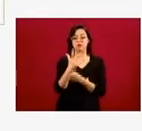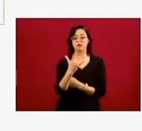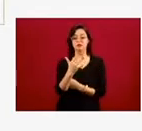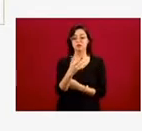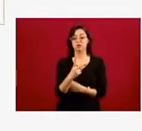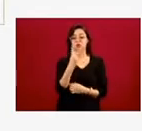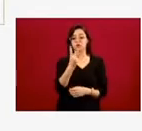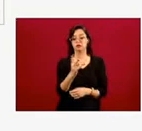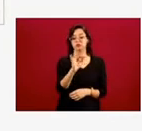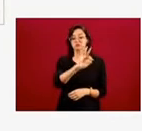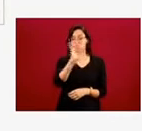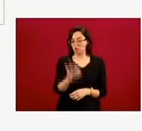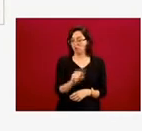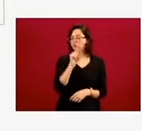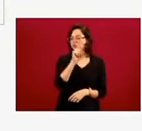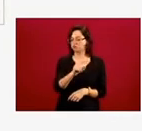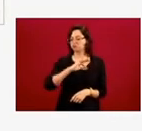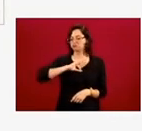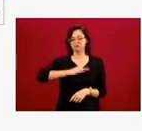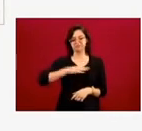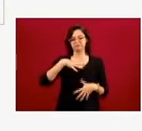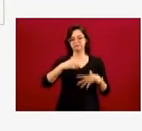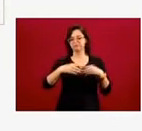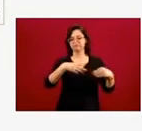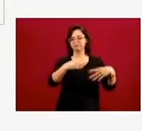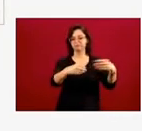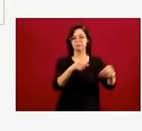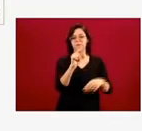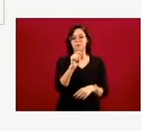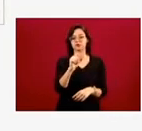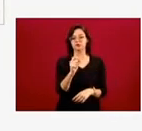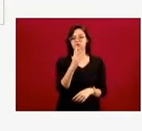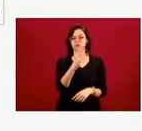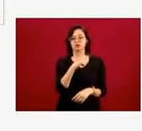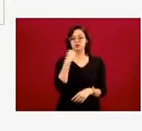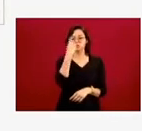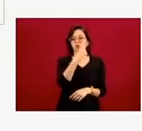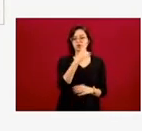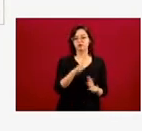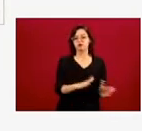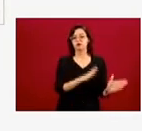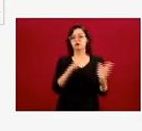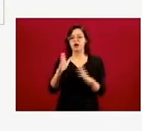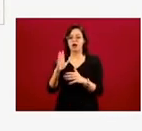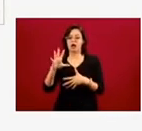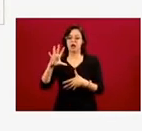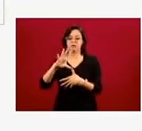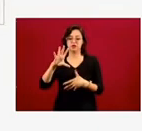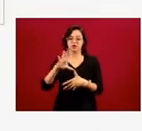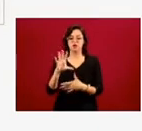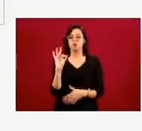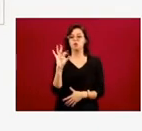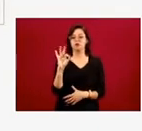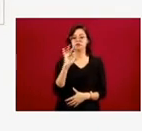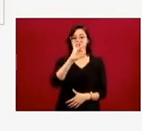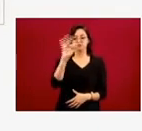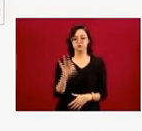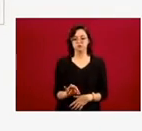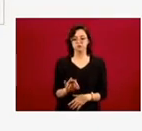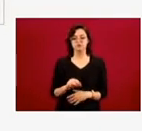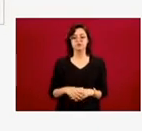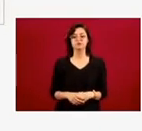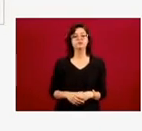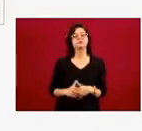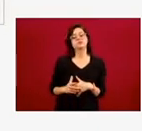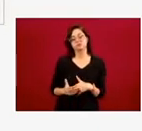we can notice that the European region represents over 50% of